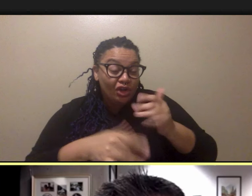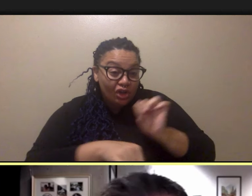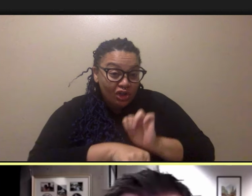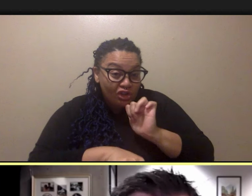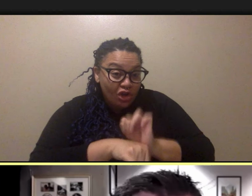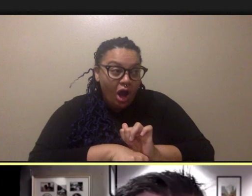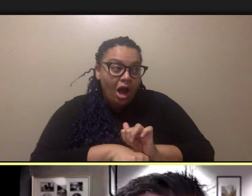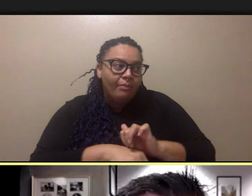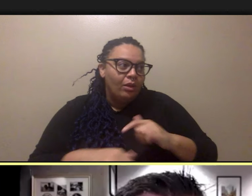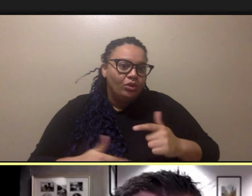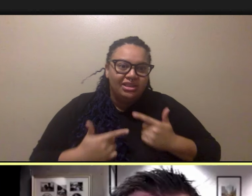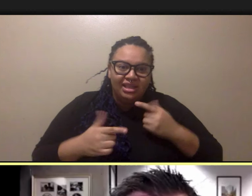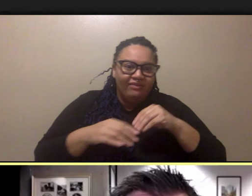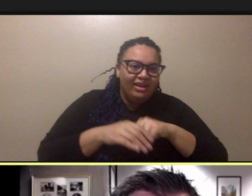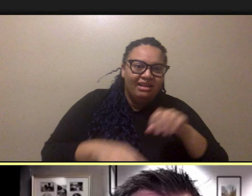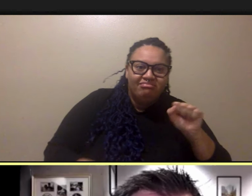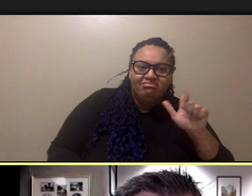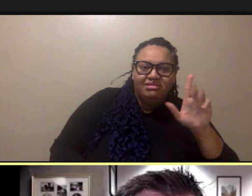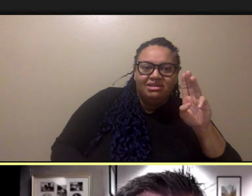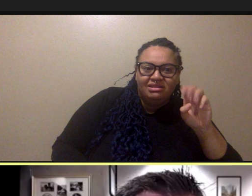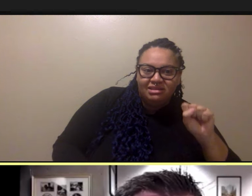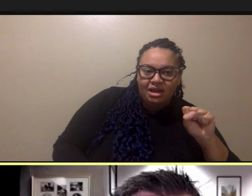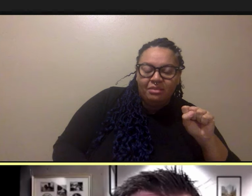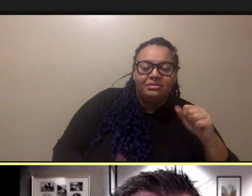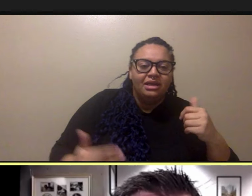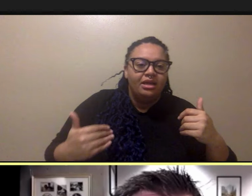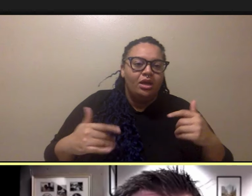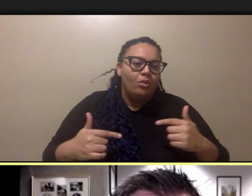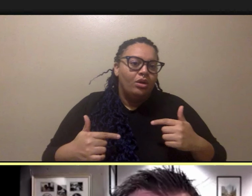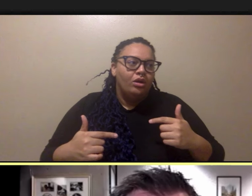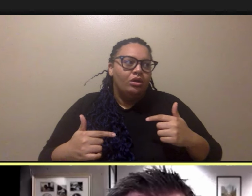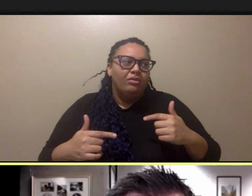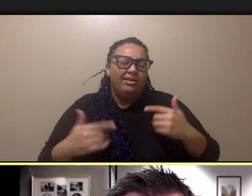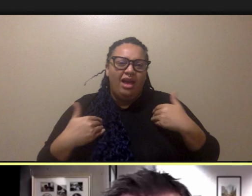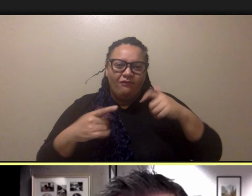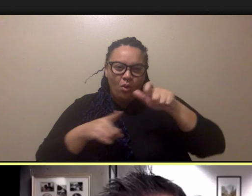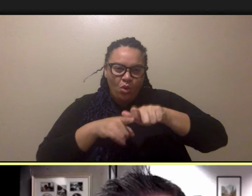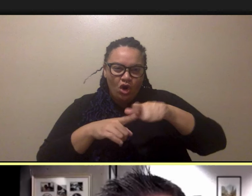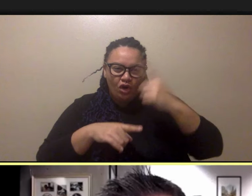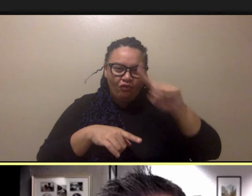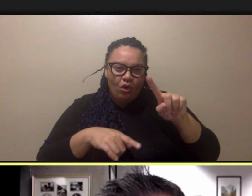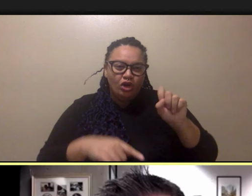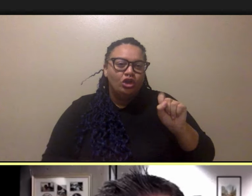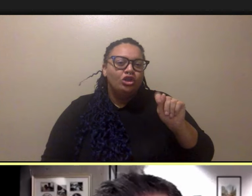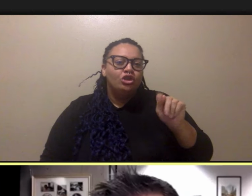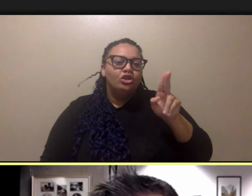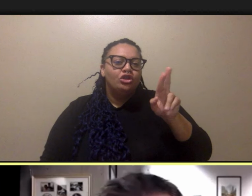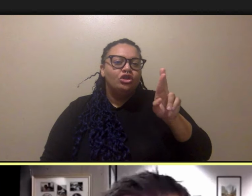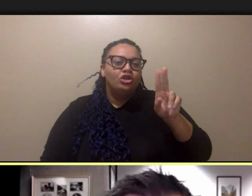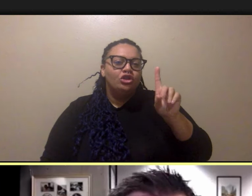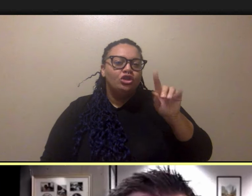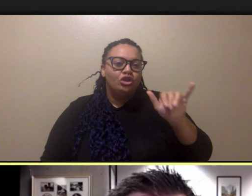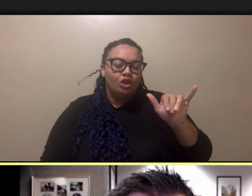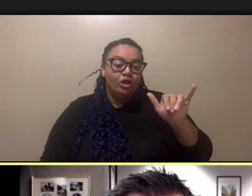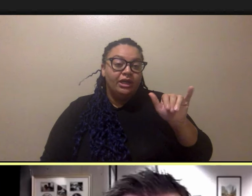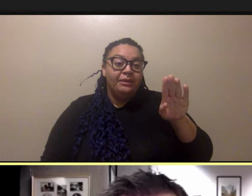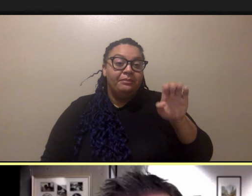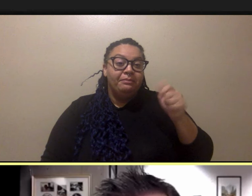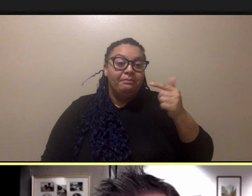the cities and living in slums. And they actually had a name for these people. They were called sturdy beggars, what we would probably call